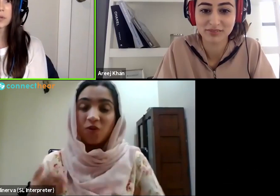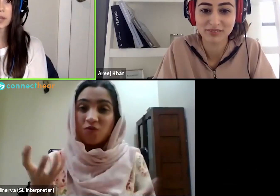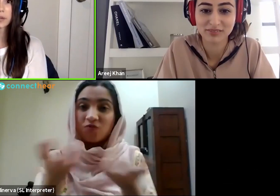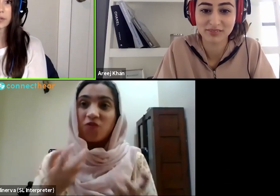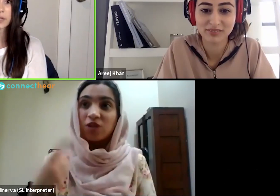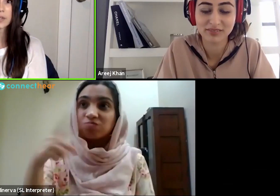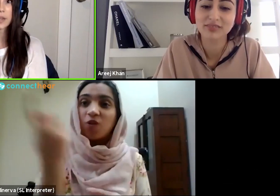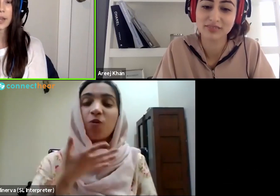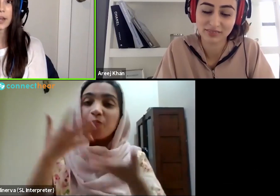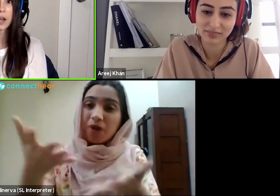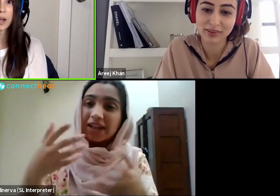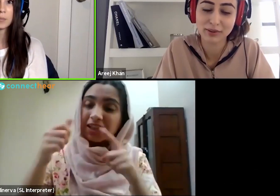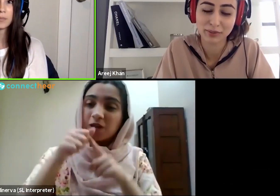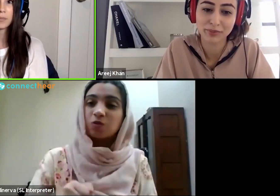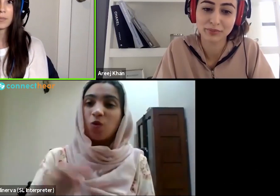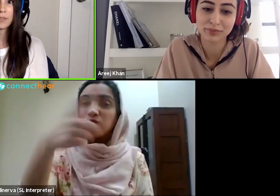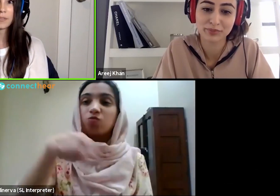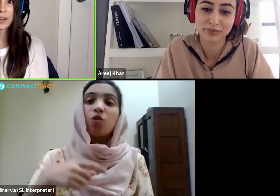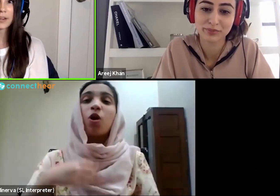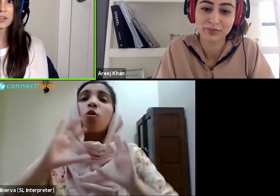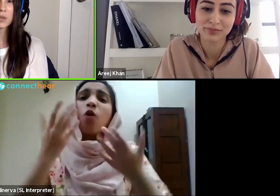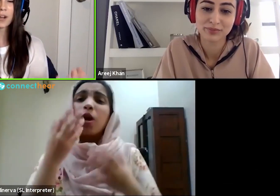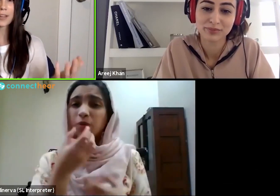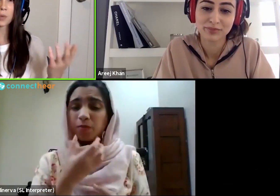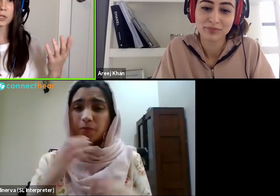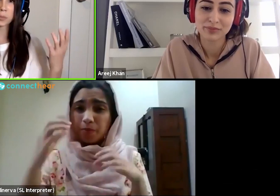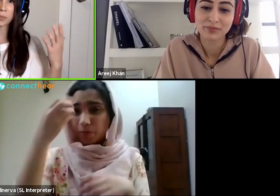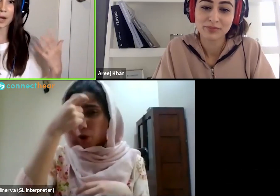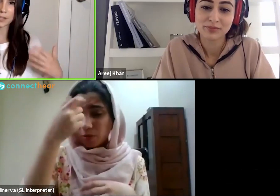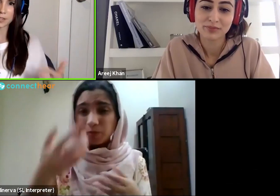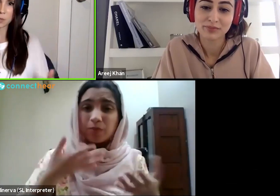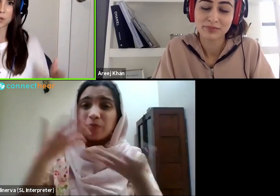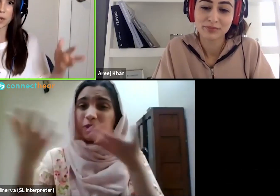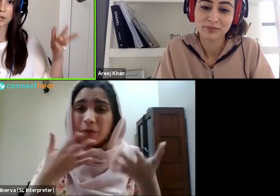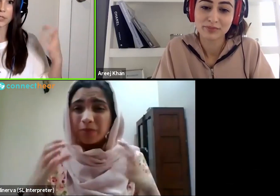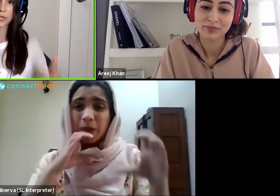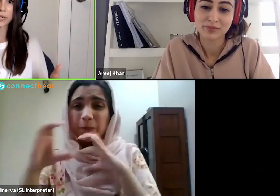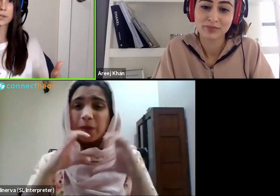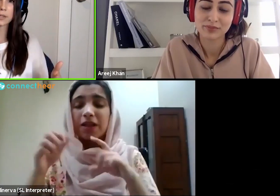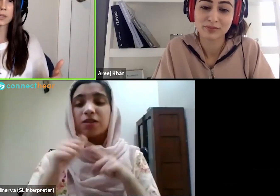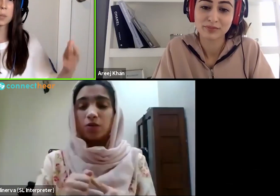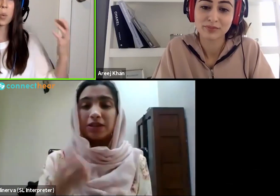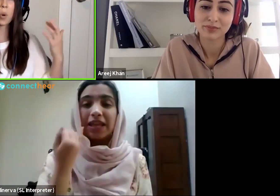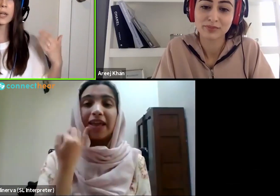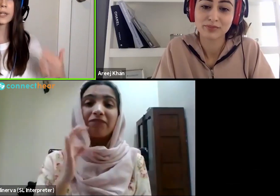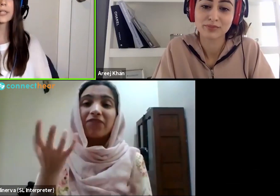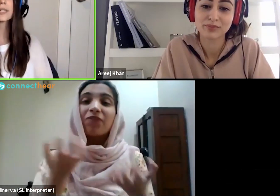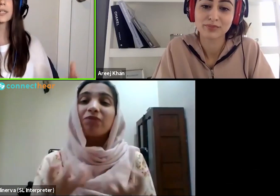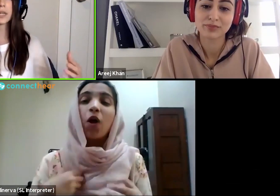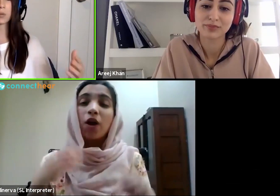to communicate your needs. And you'll find the more you practice communicating your needs, the